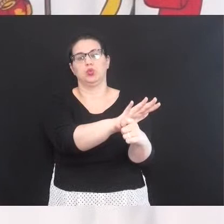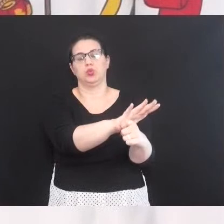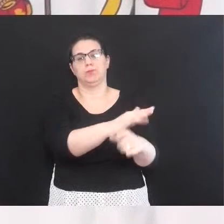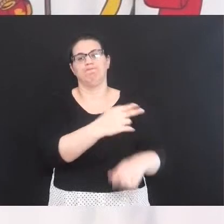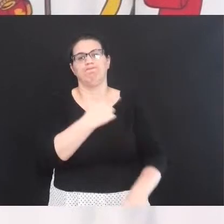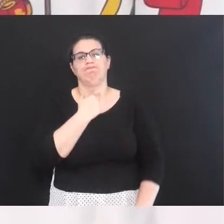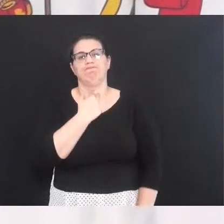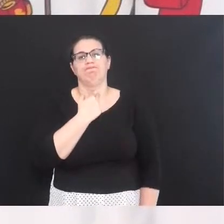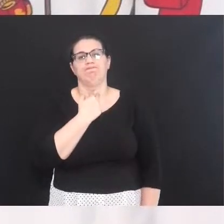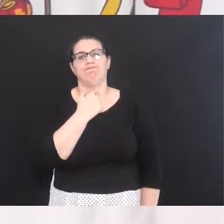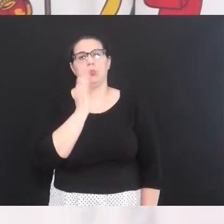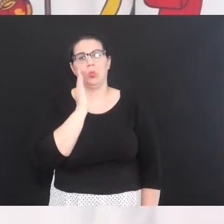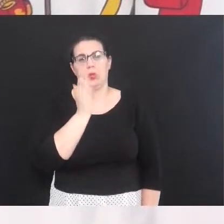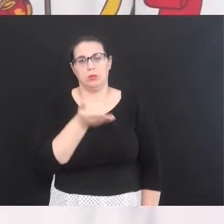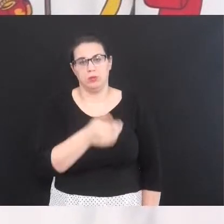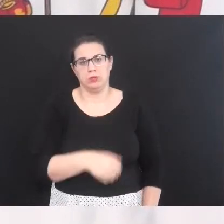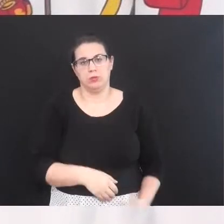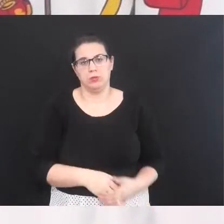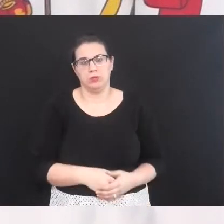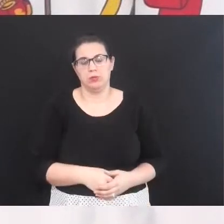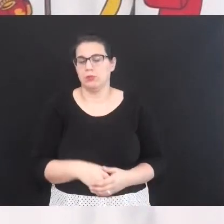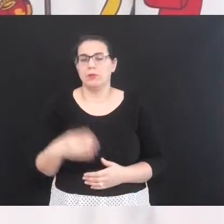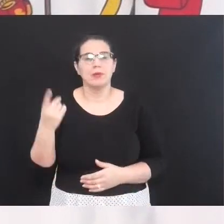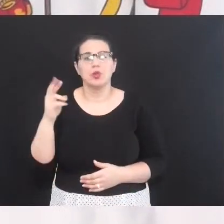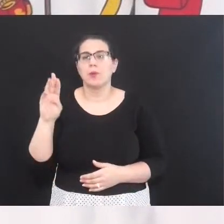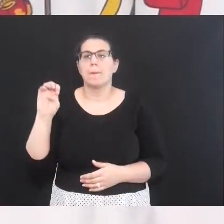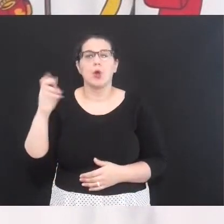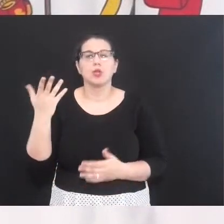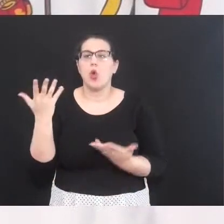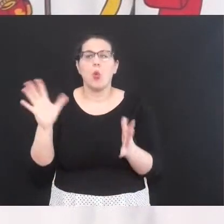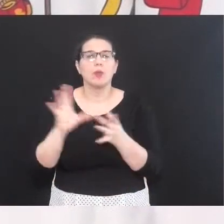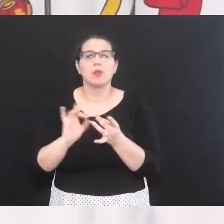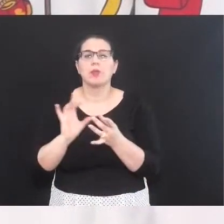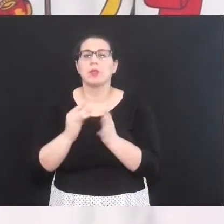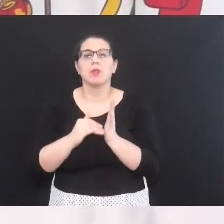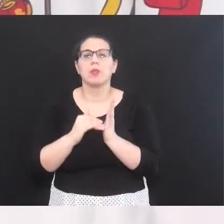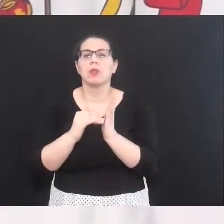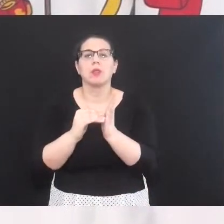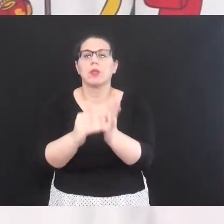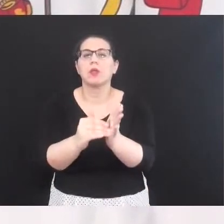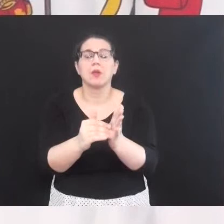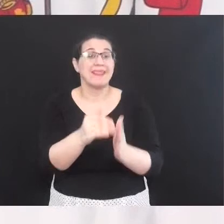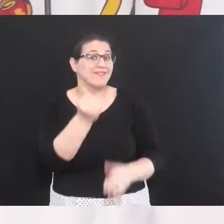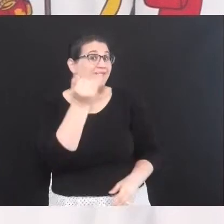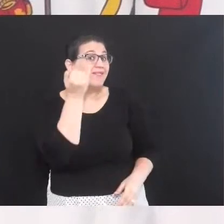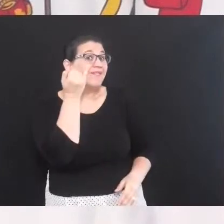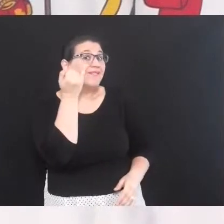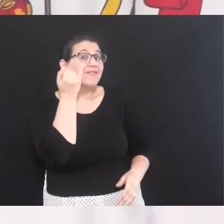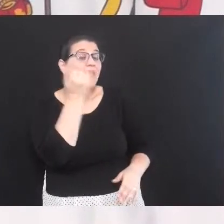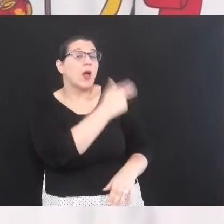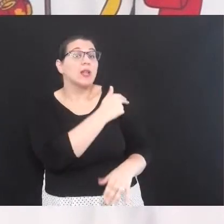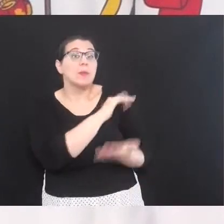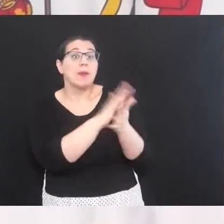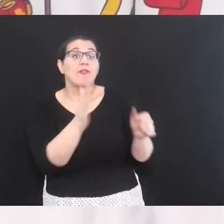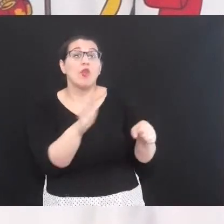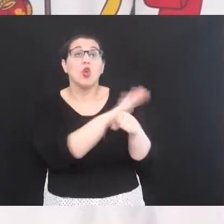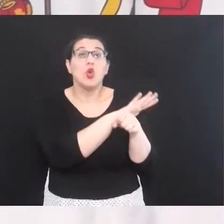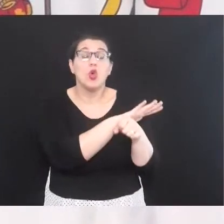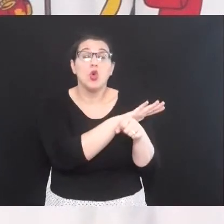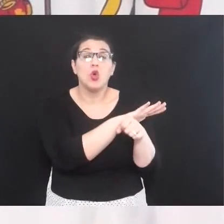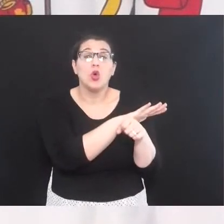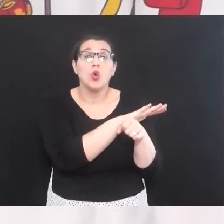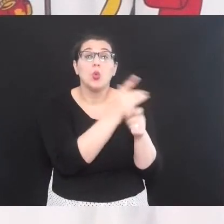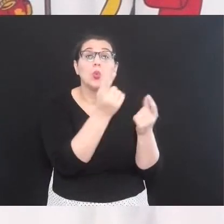Dr. Marsh tells us that over and over. If we overrun our hospitals, the first thing that's going to go out the door